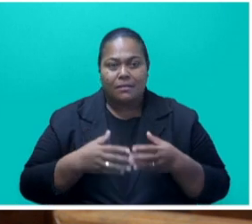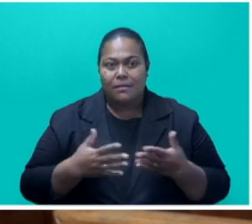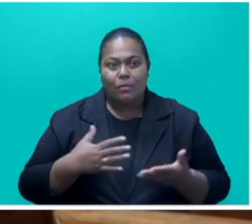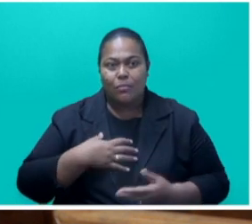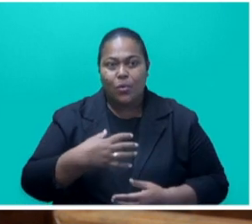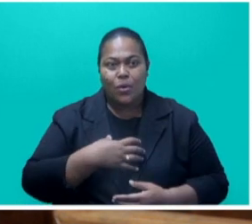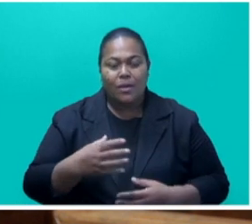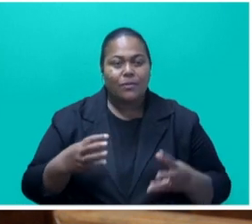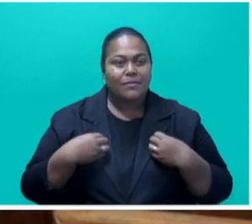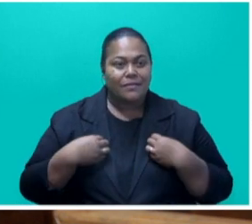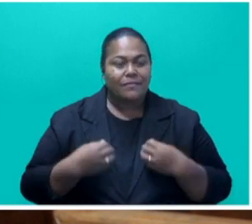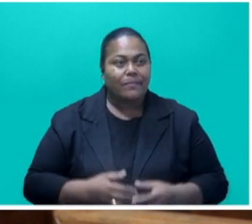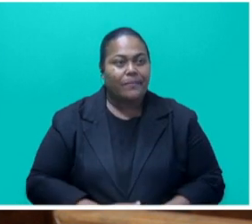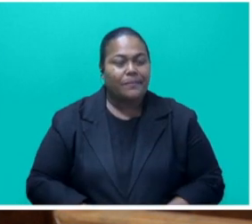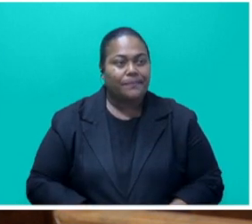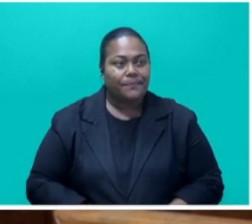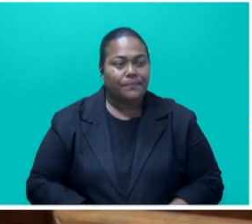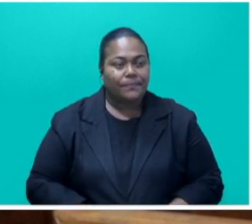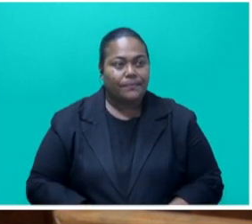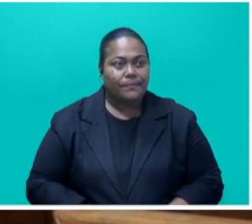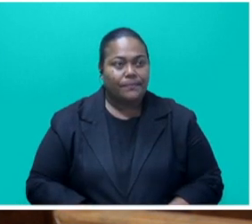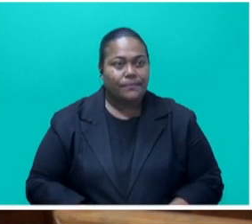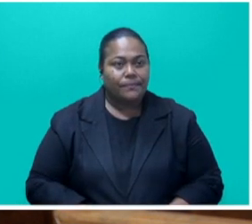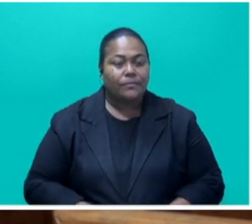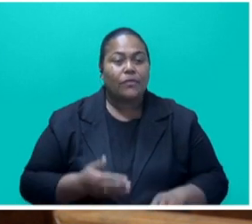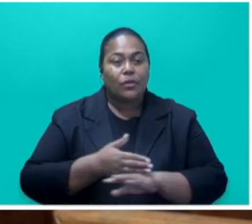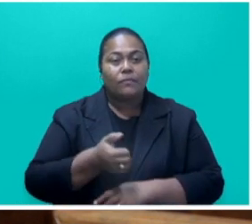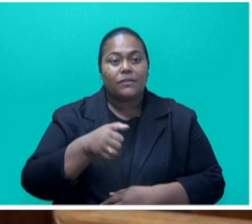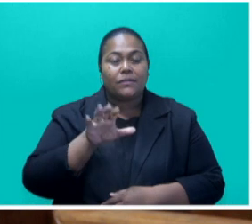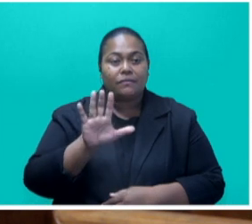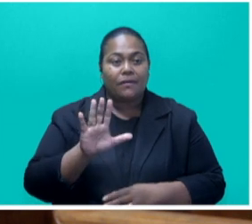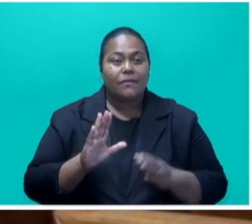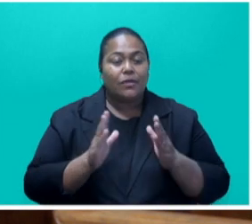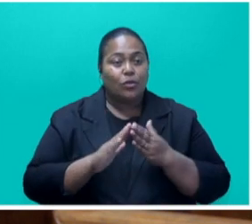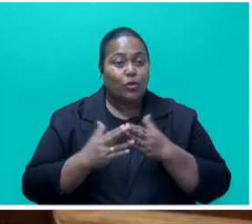significantly, let's say, with over 65 cooperative